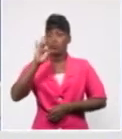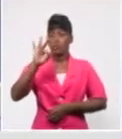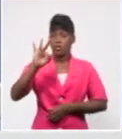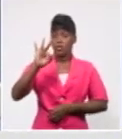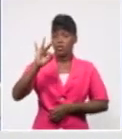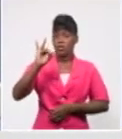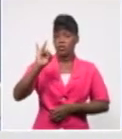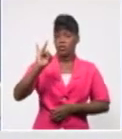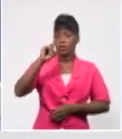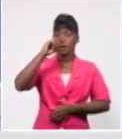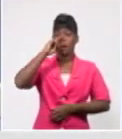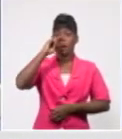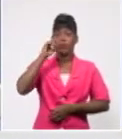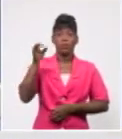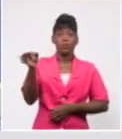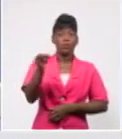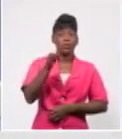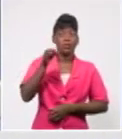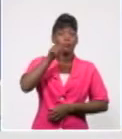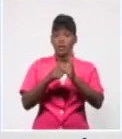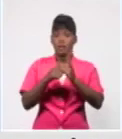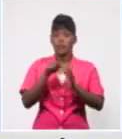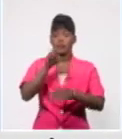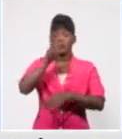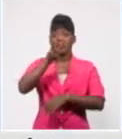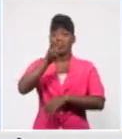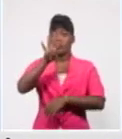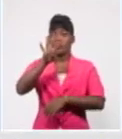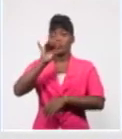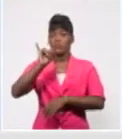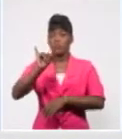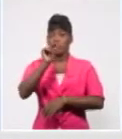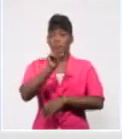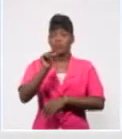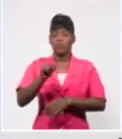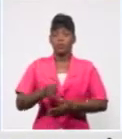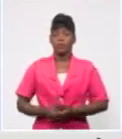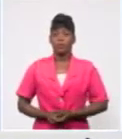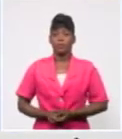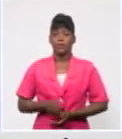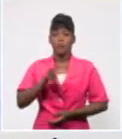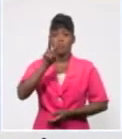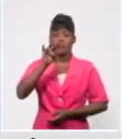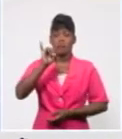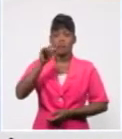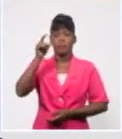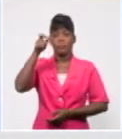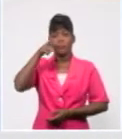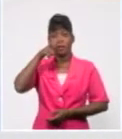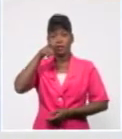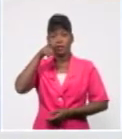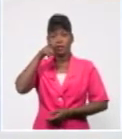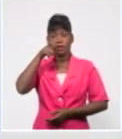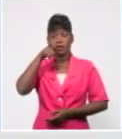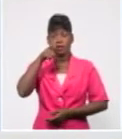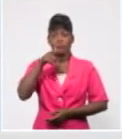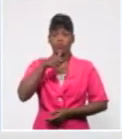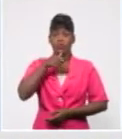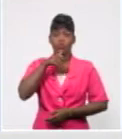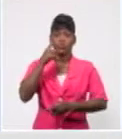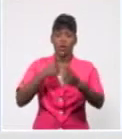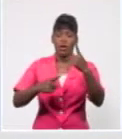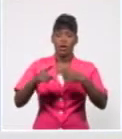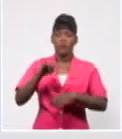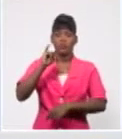That said, as of today, we report 1,346 hospitalized patients, 26 under medical